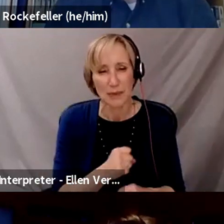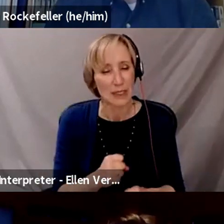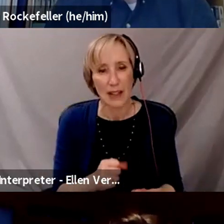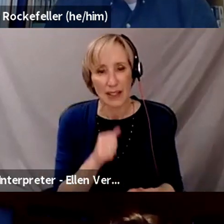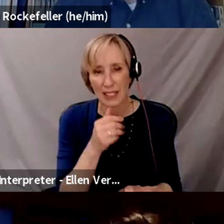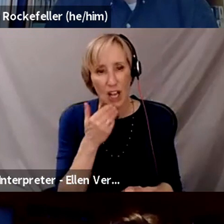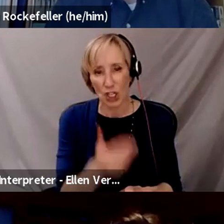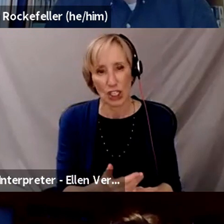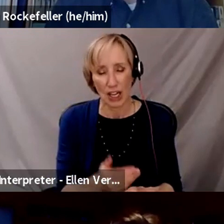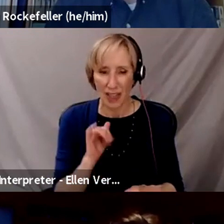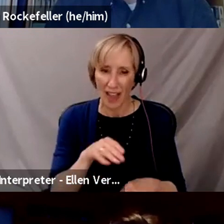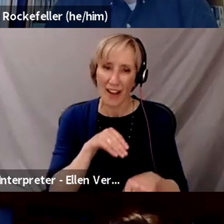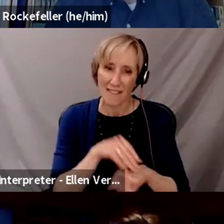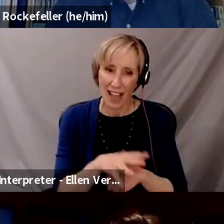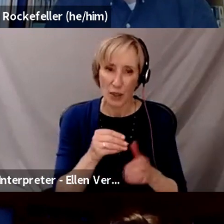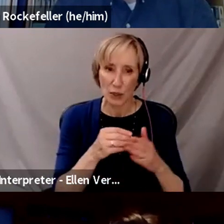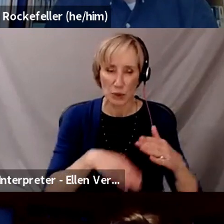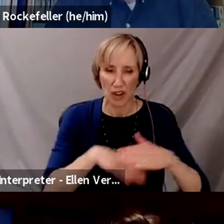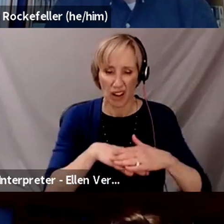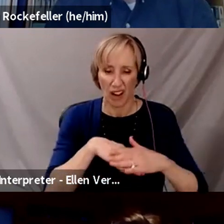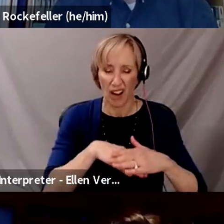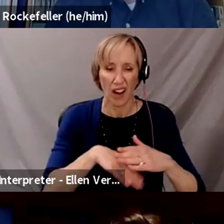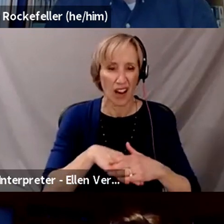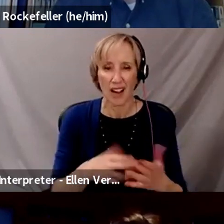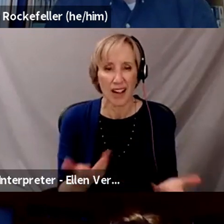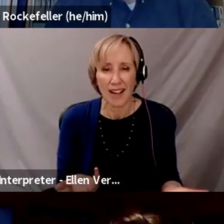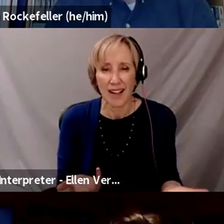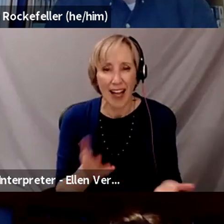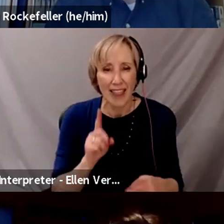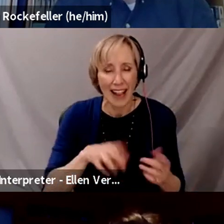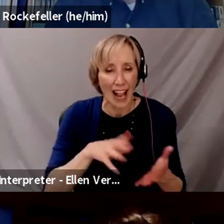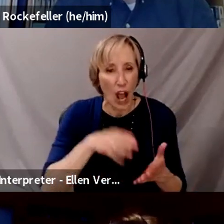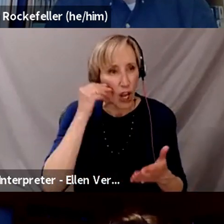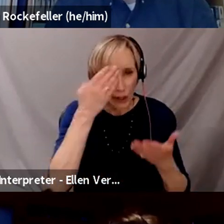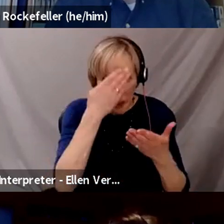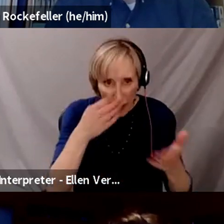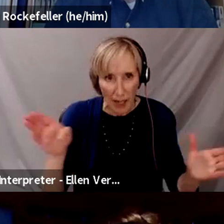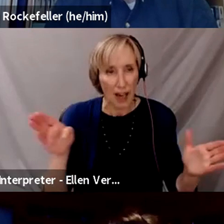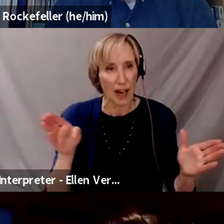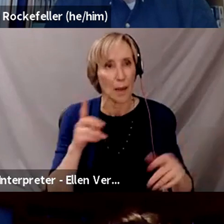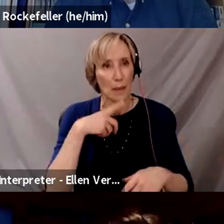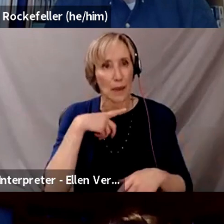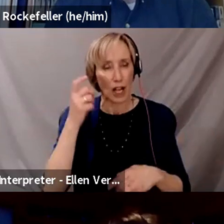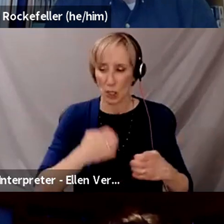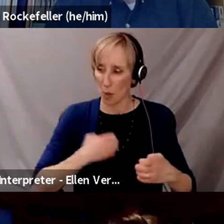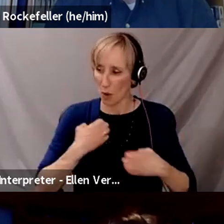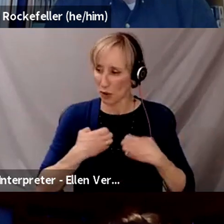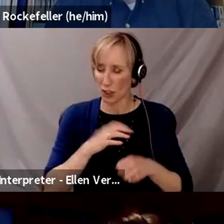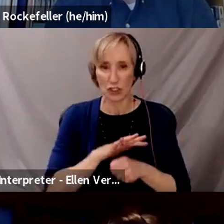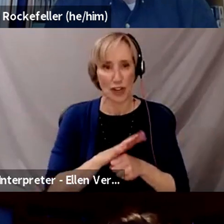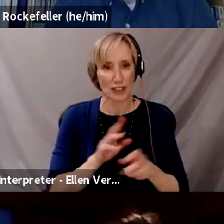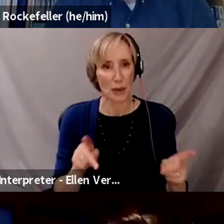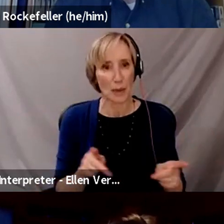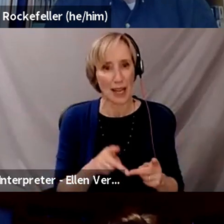that ends up affecting how the student can learn, because of it ends up being an emotionally distressing space. Yes, 99% of the